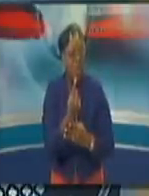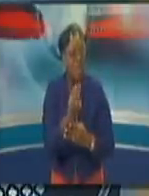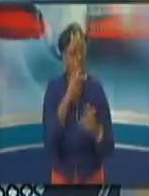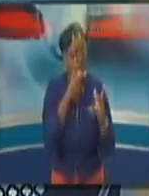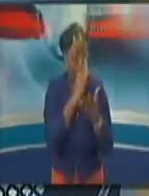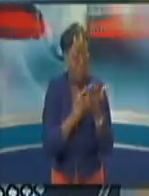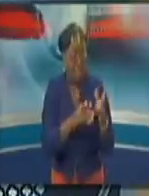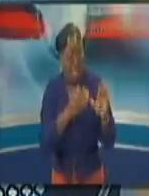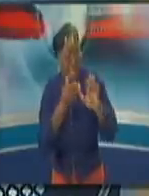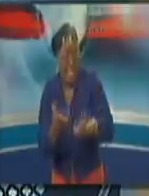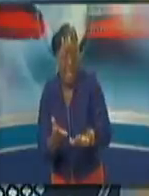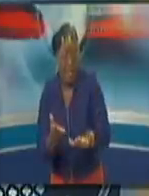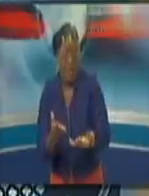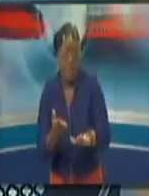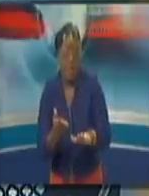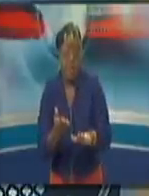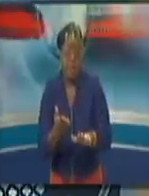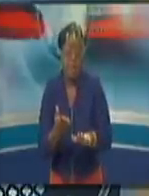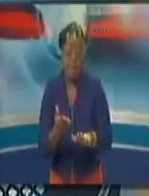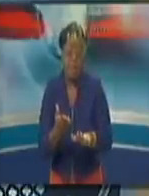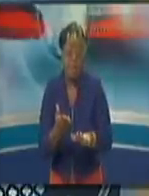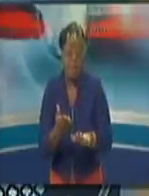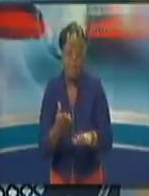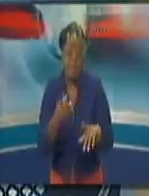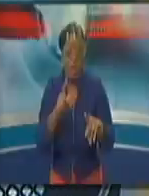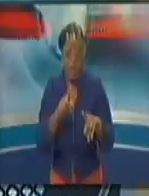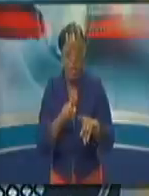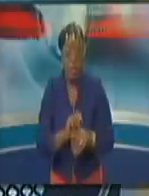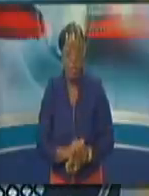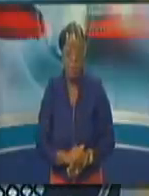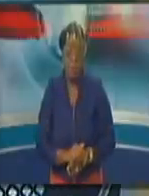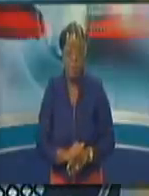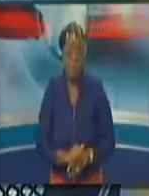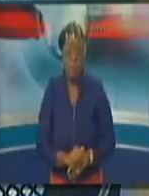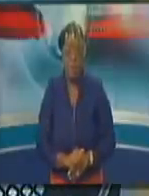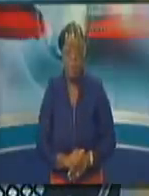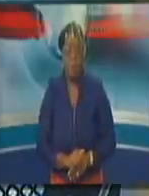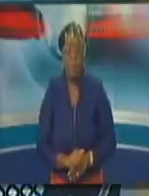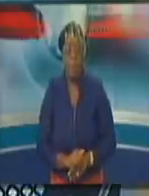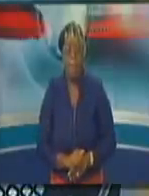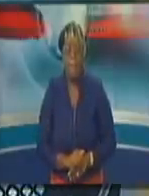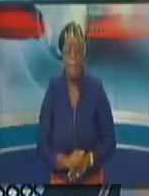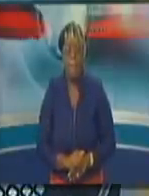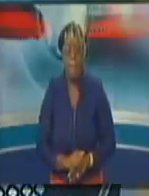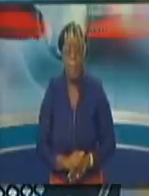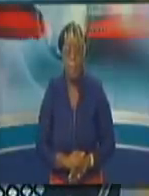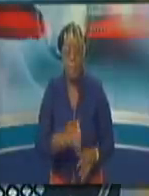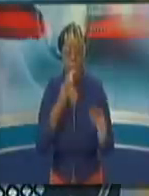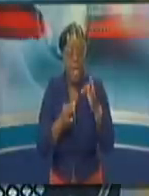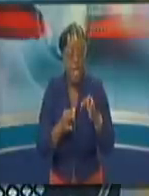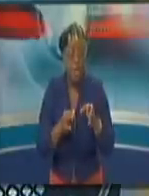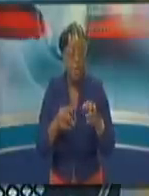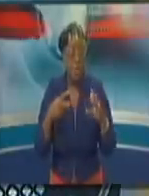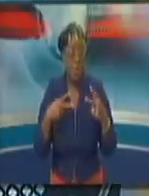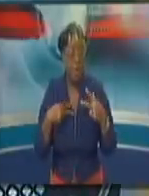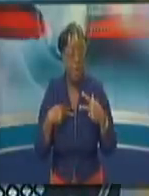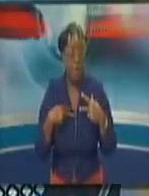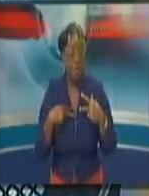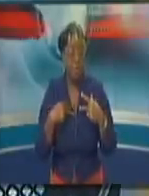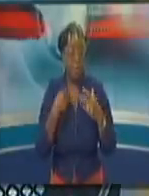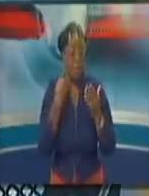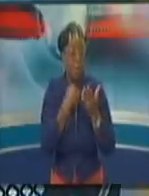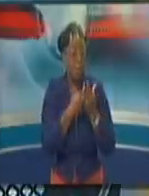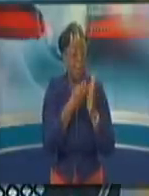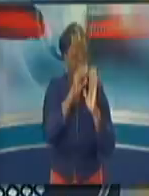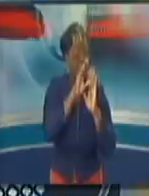lost things that we've gotten accustomed to and that are a normal part of our lives. If you are dealing with reduced income